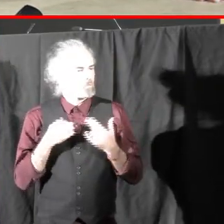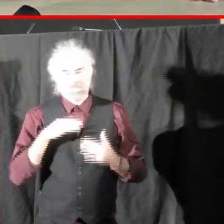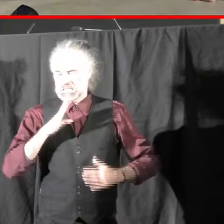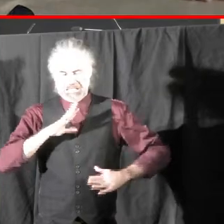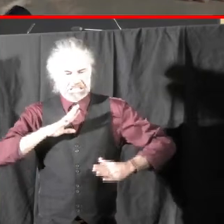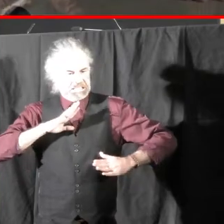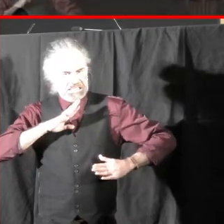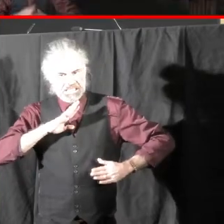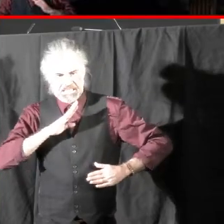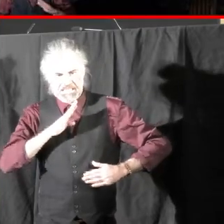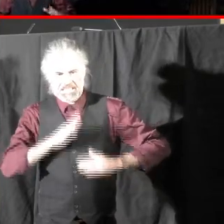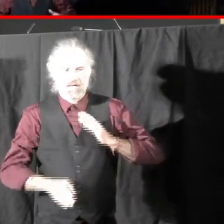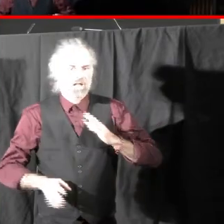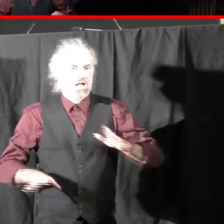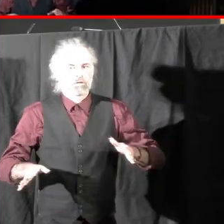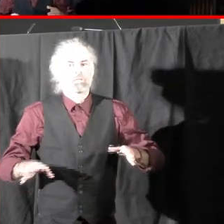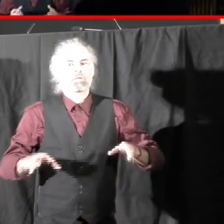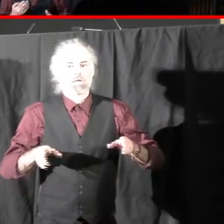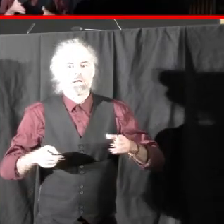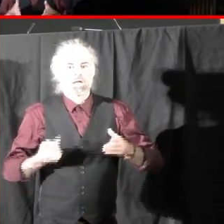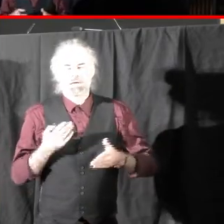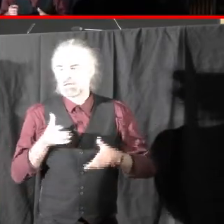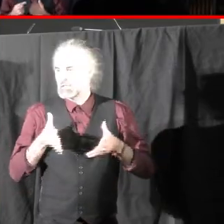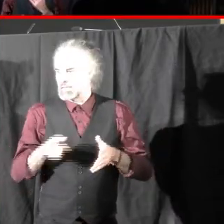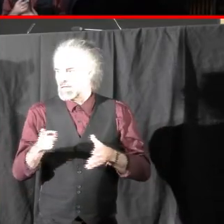let that happen. I repeat, not.